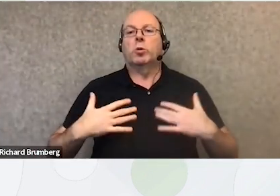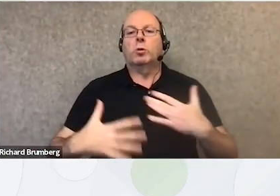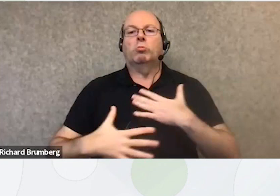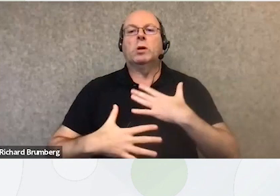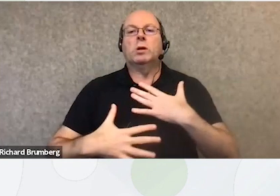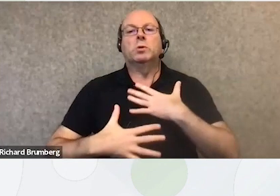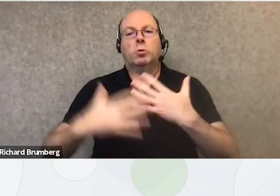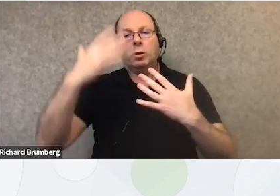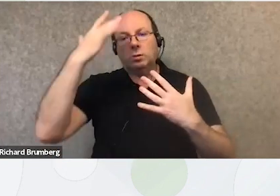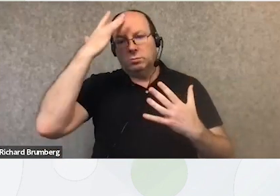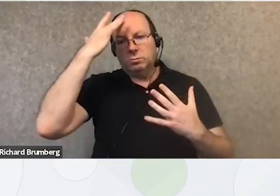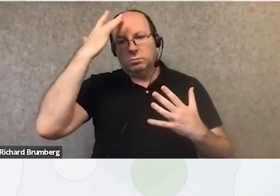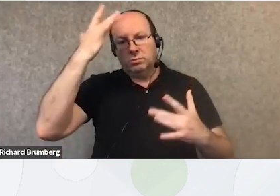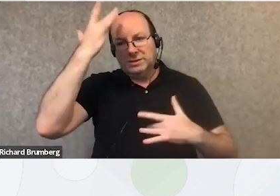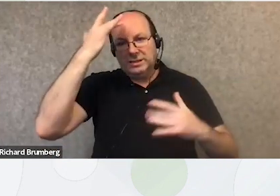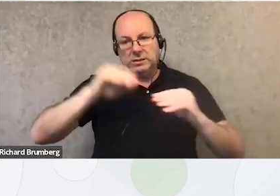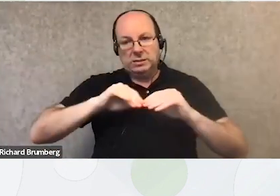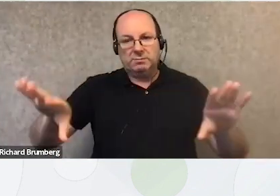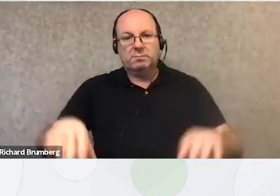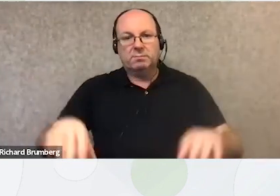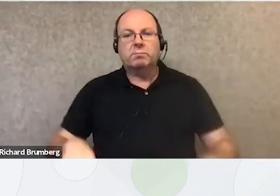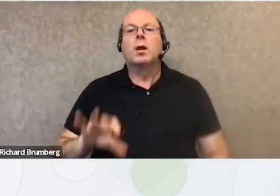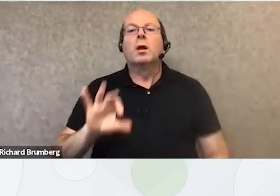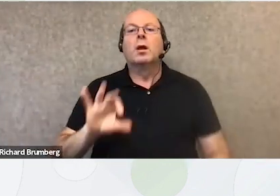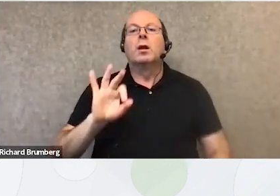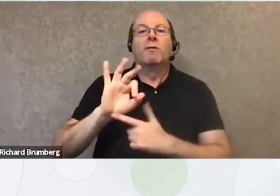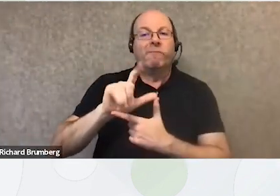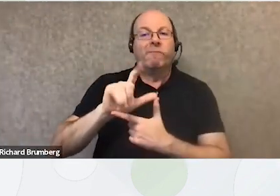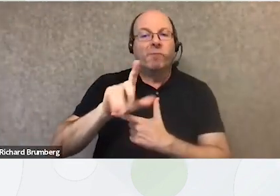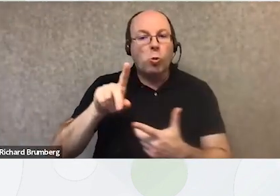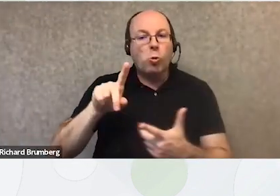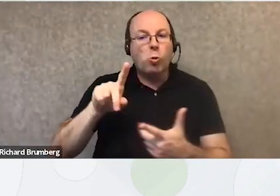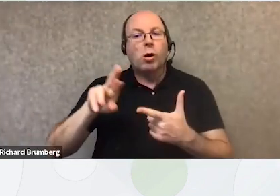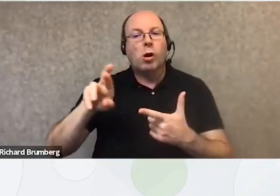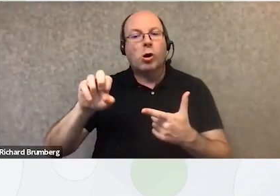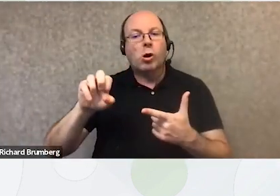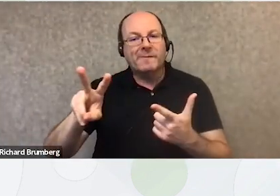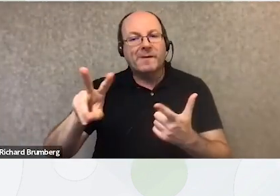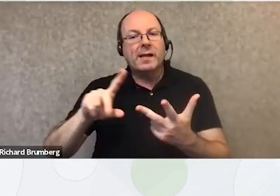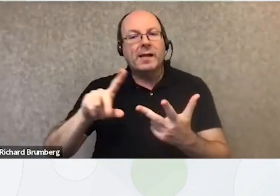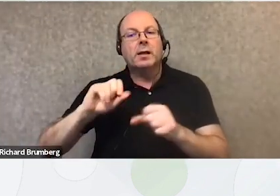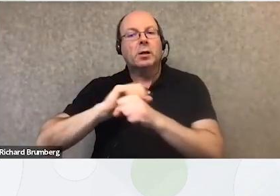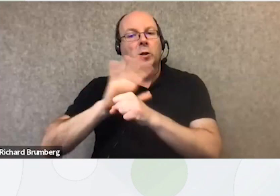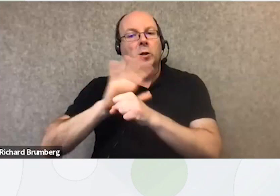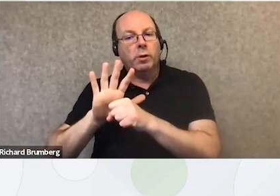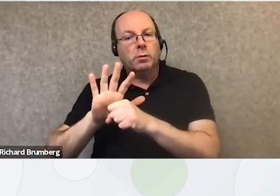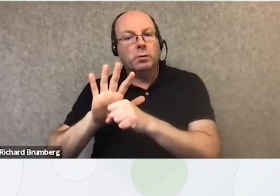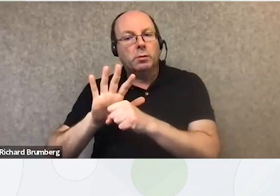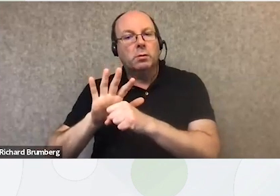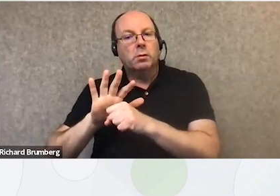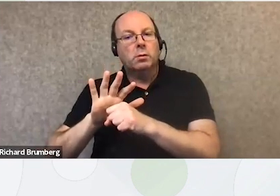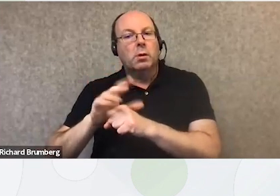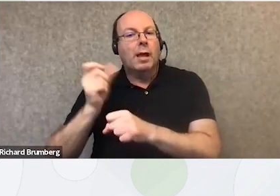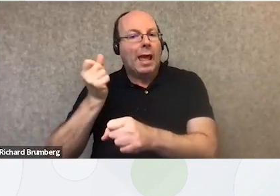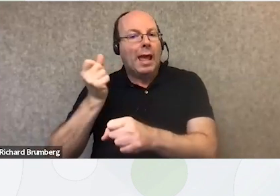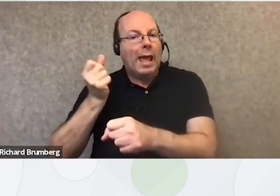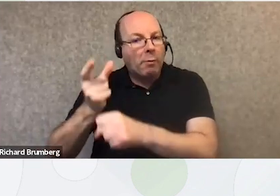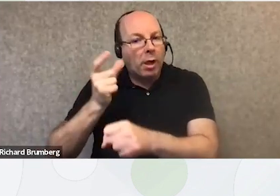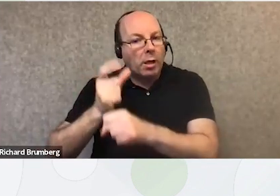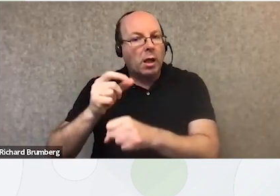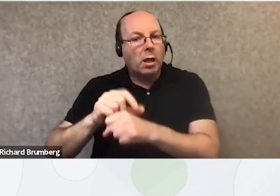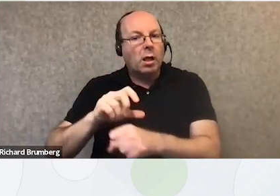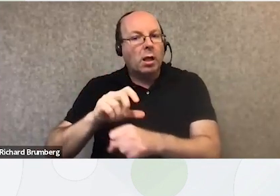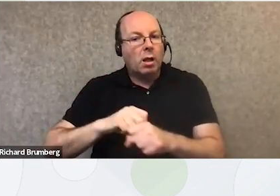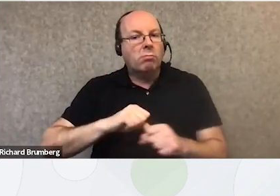So flu, RSV, and COVID all result in many thousands of hospitalizations each year, and it's not